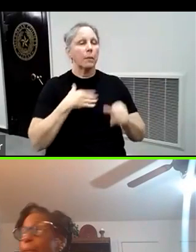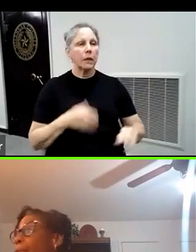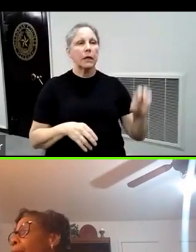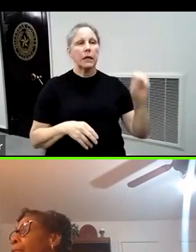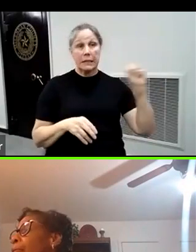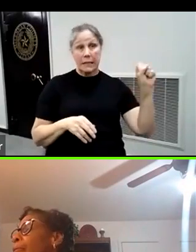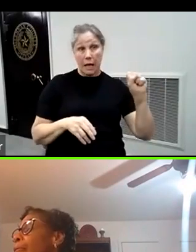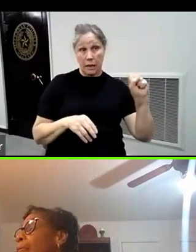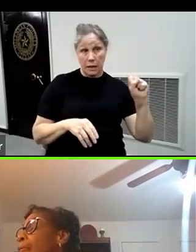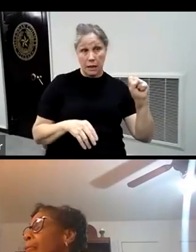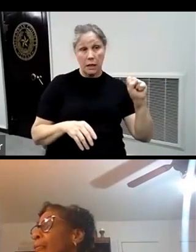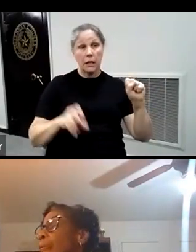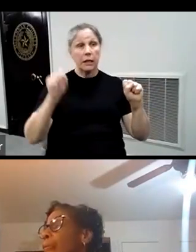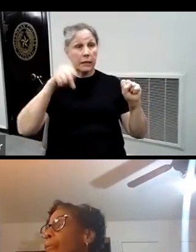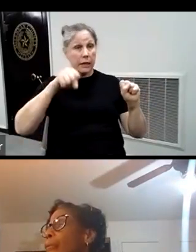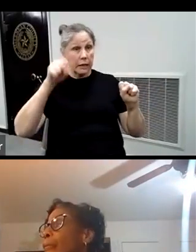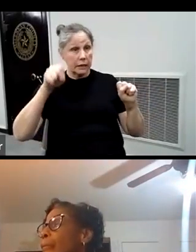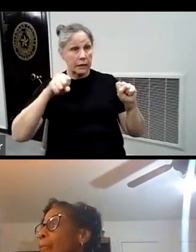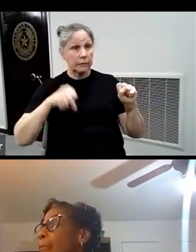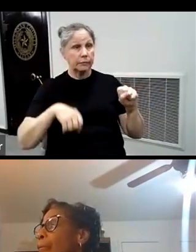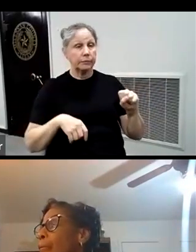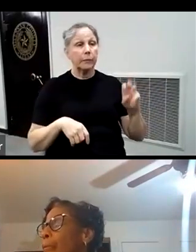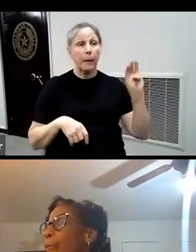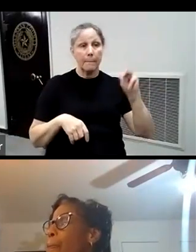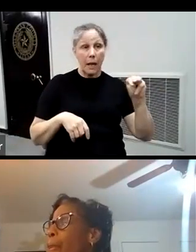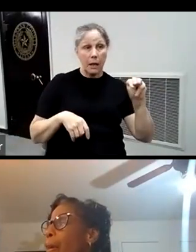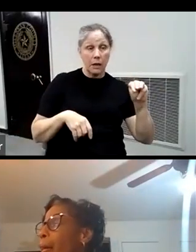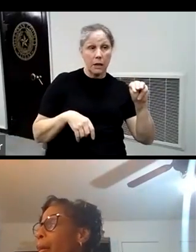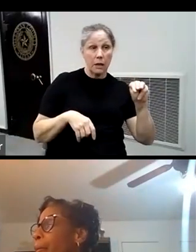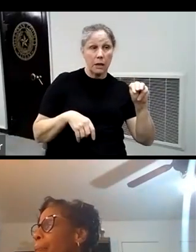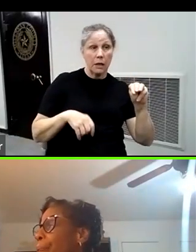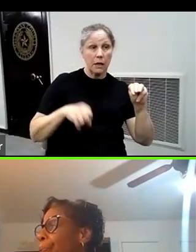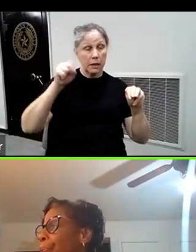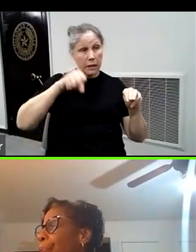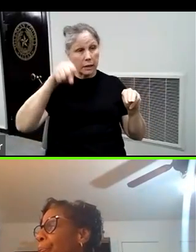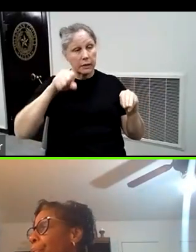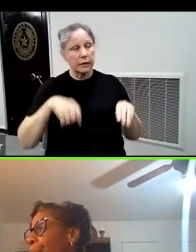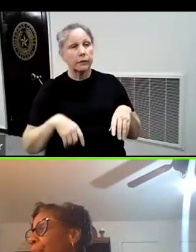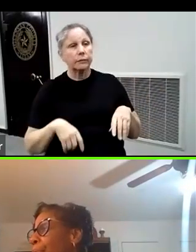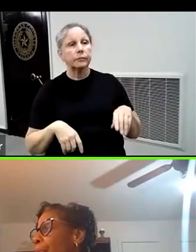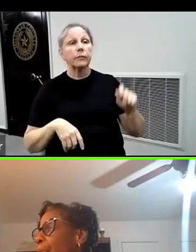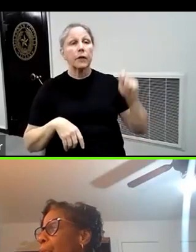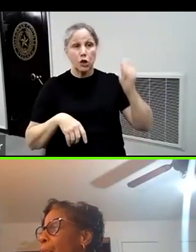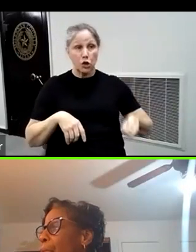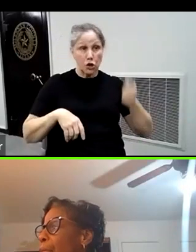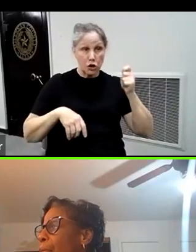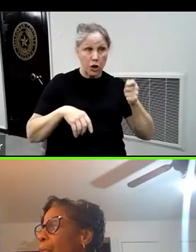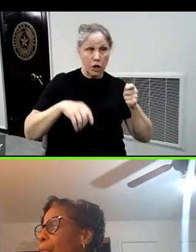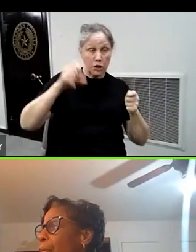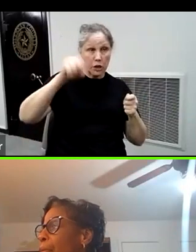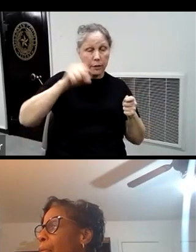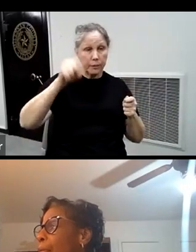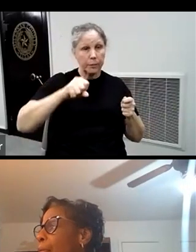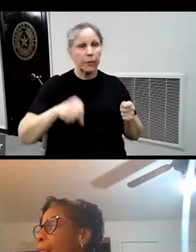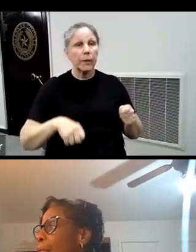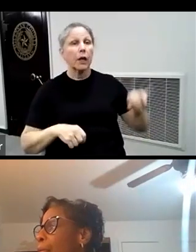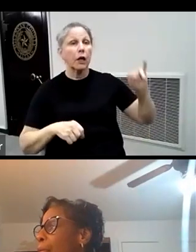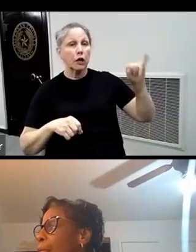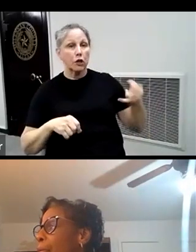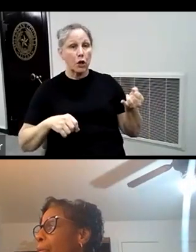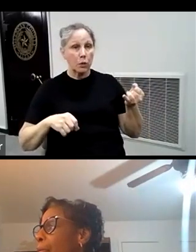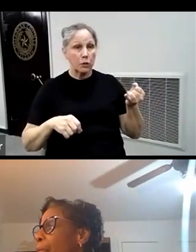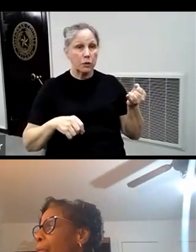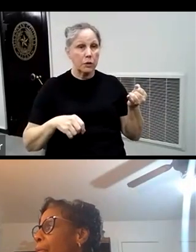Commissioner Snell, Aye. Commissioner Miller, Aye. Aye. Commissioner